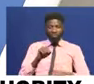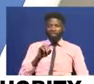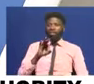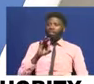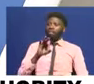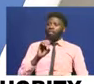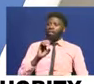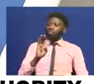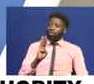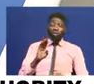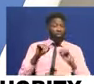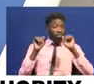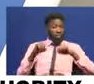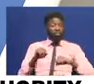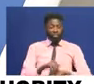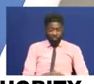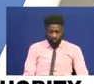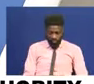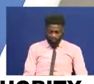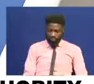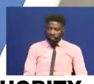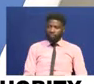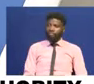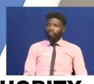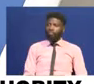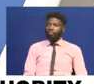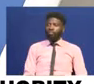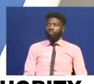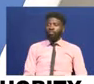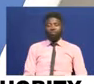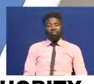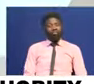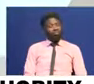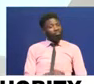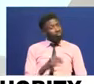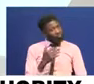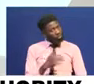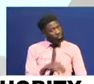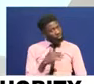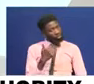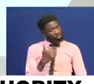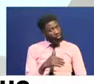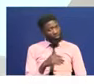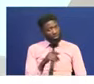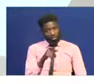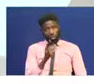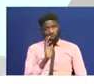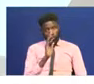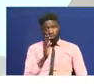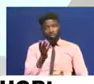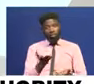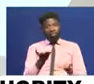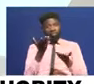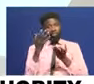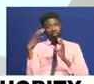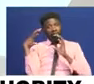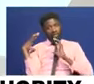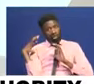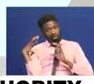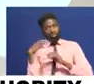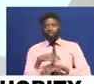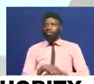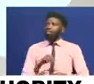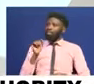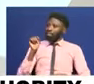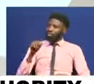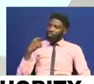shillings. 30 billion shillings? Yes. Good Lord. And you're going to inherit? Yes, unfortunately, that we are going to